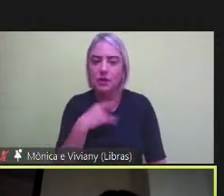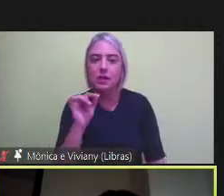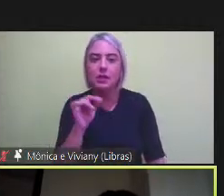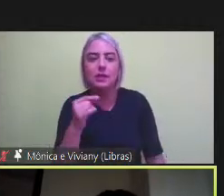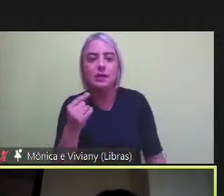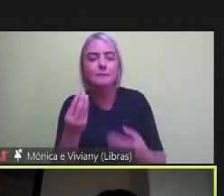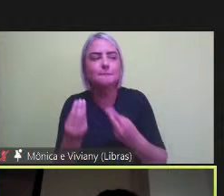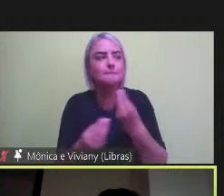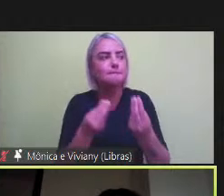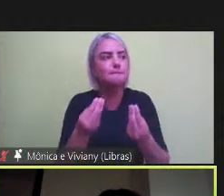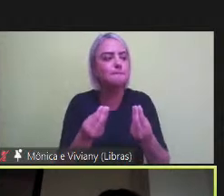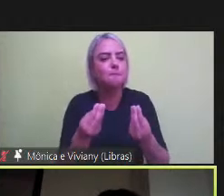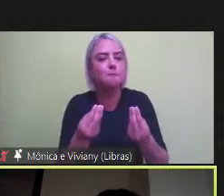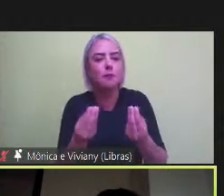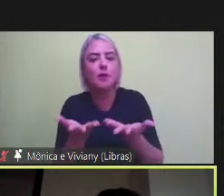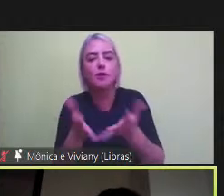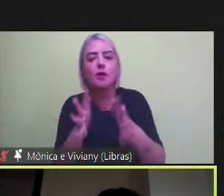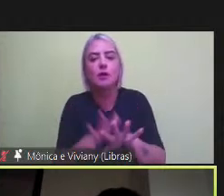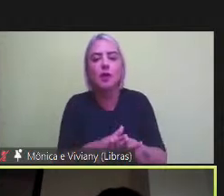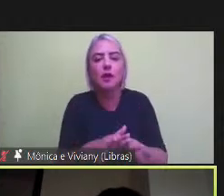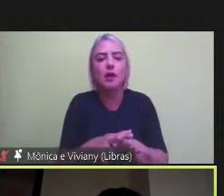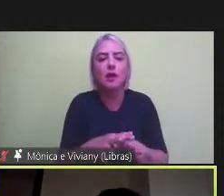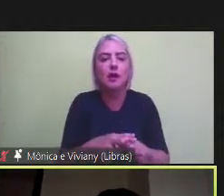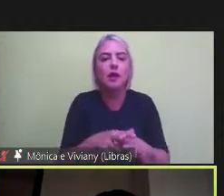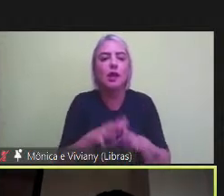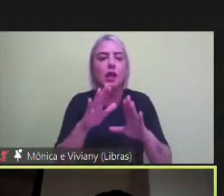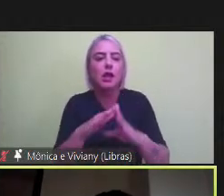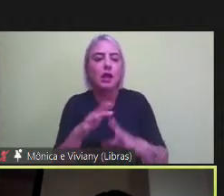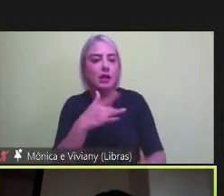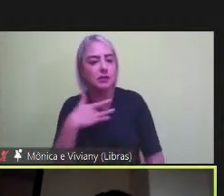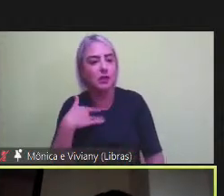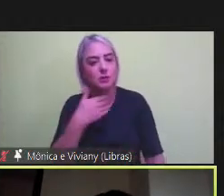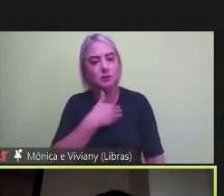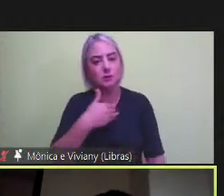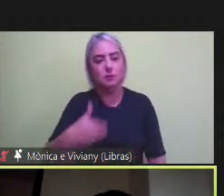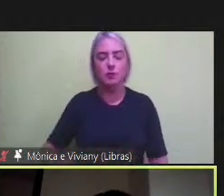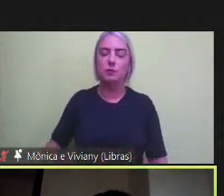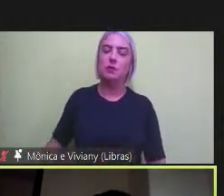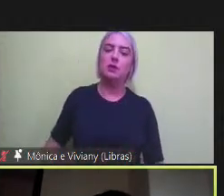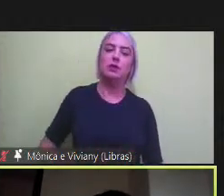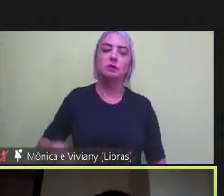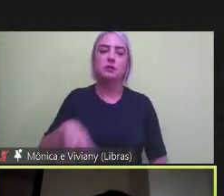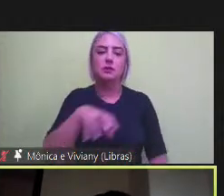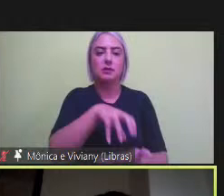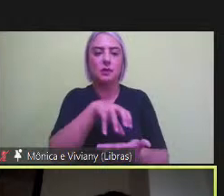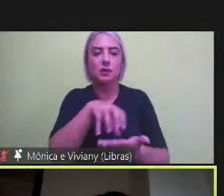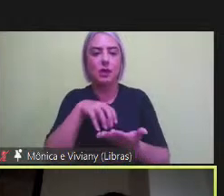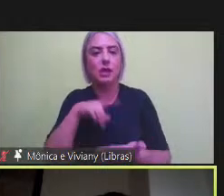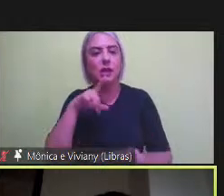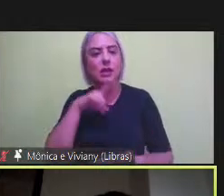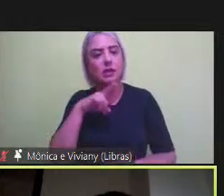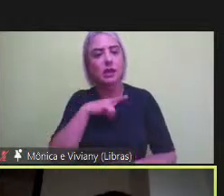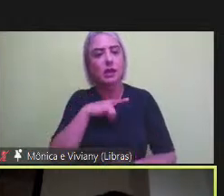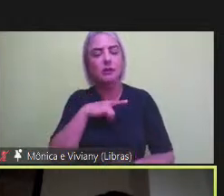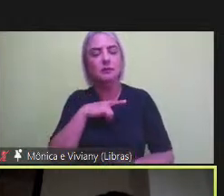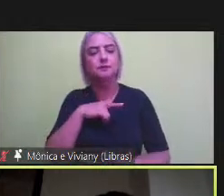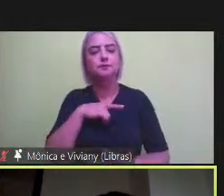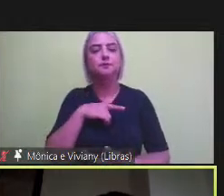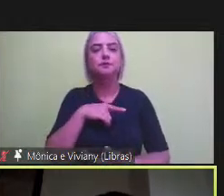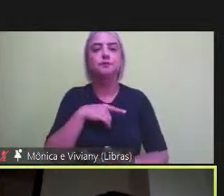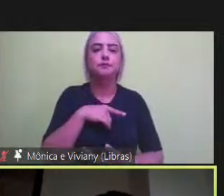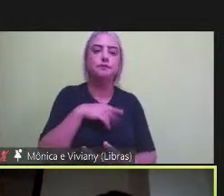food security which are integrated in the public health, which are units which